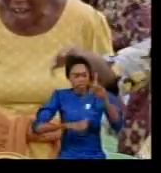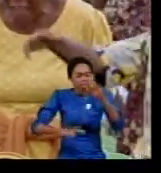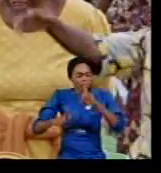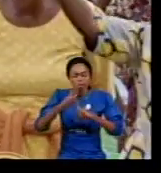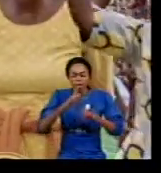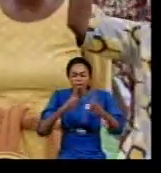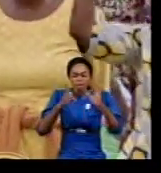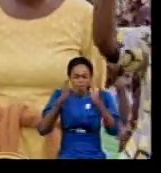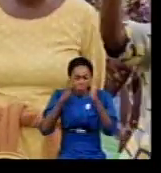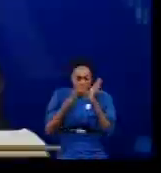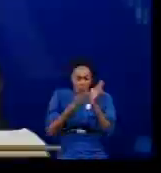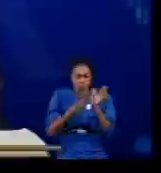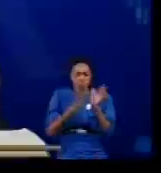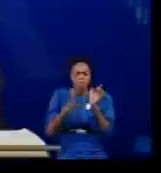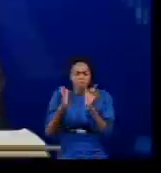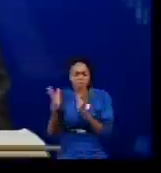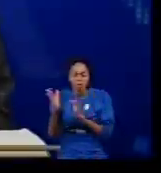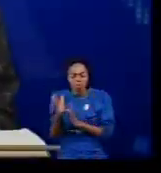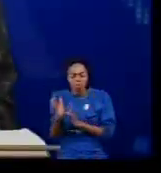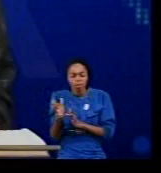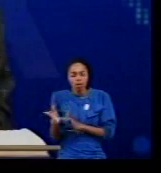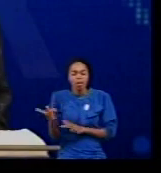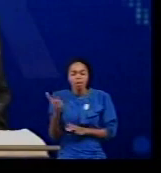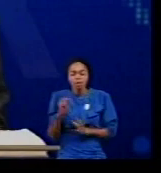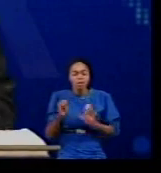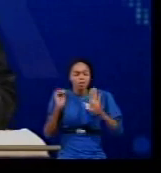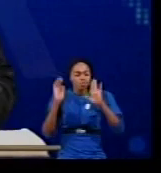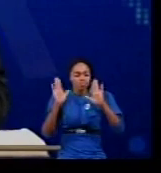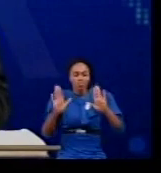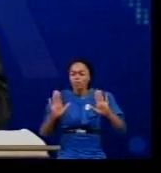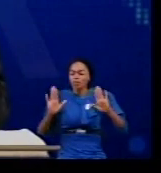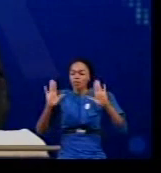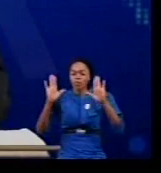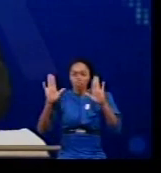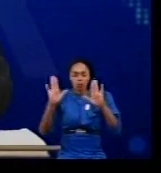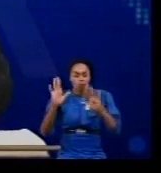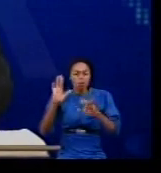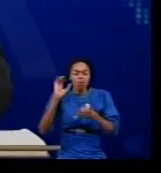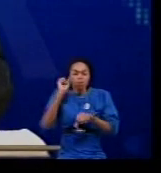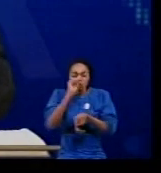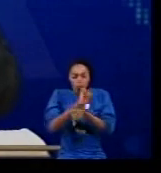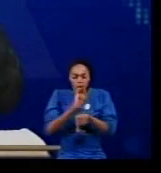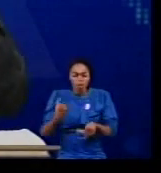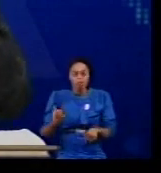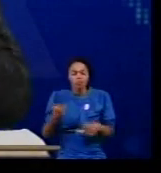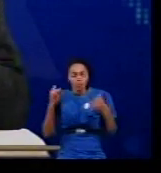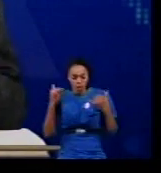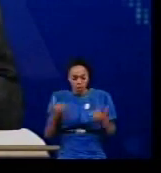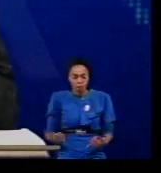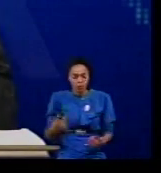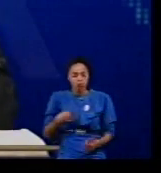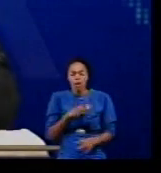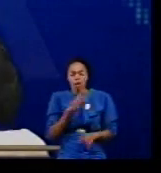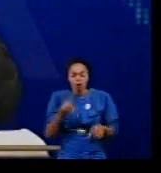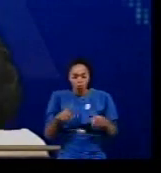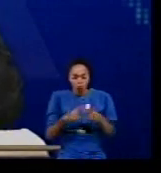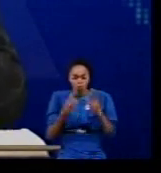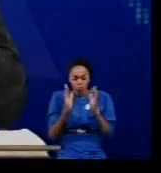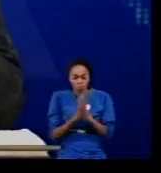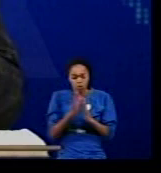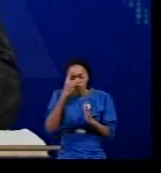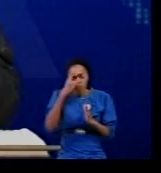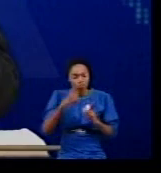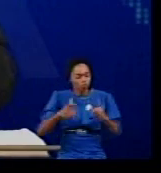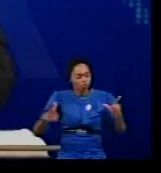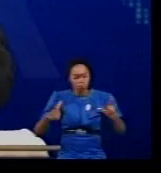always yielded to temptation. And now you gave your life to the Lord Jesus Christ to become a child of God. And then you're still looking at yourself the way you